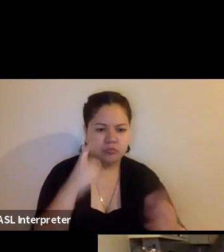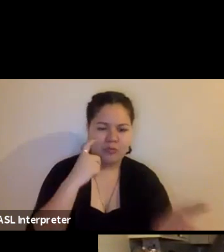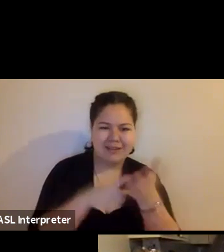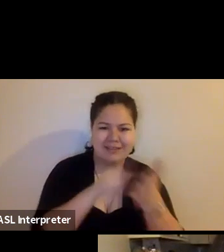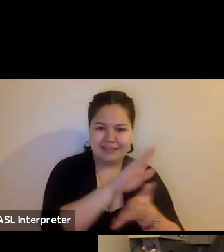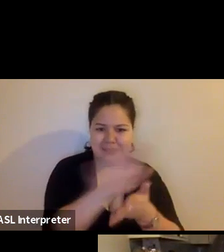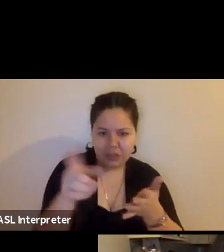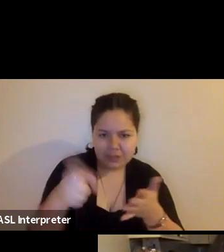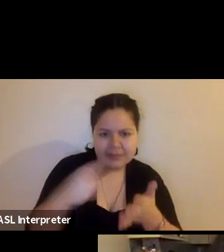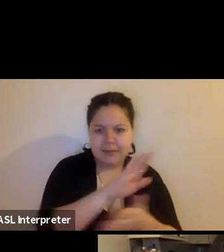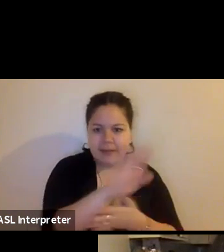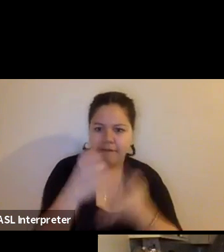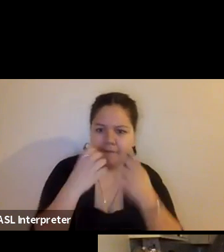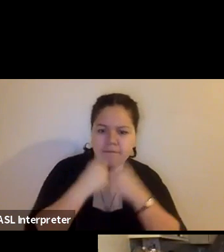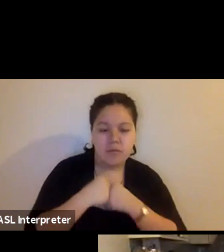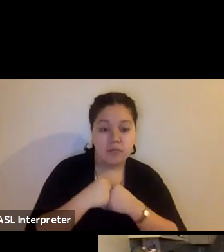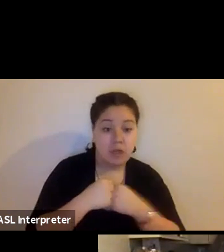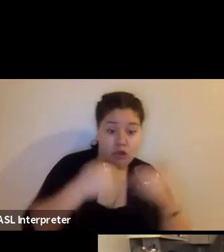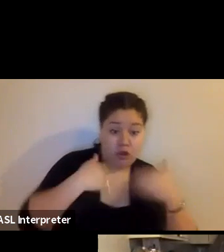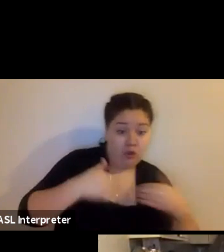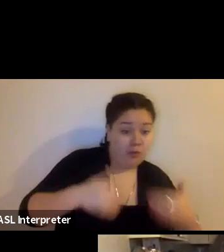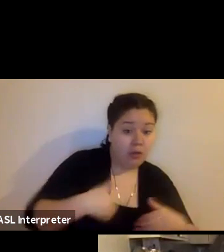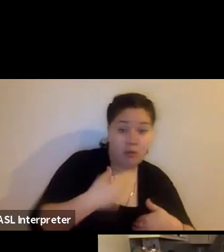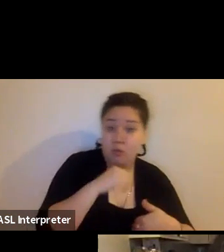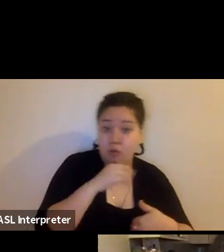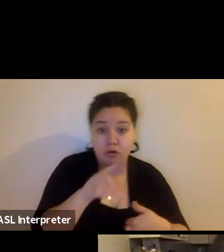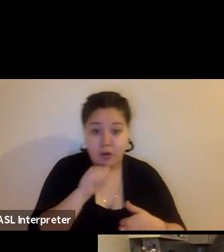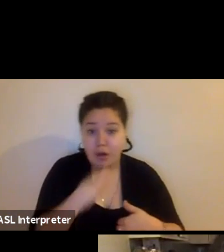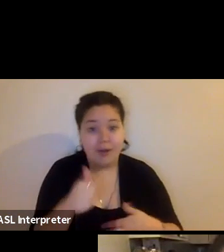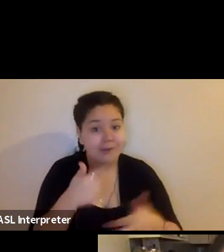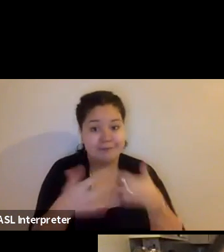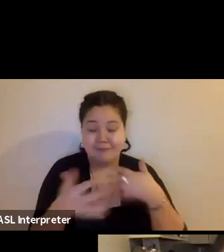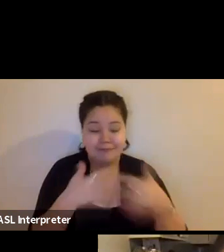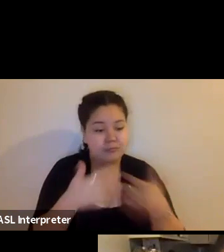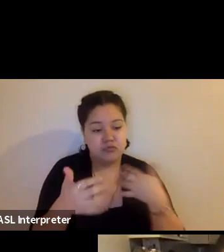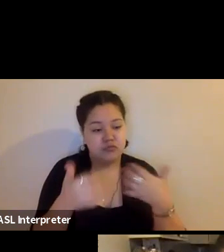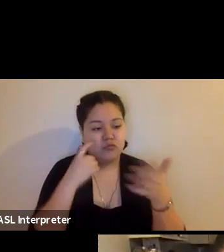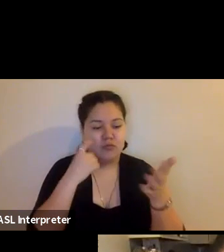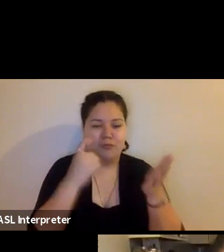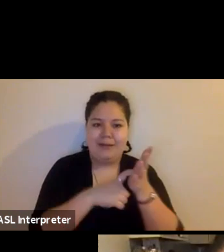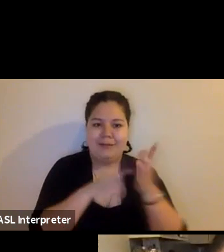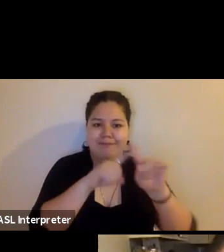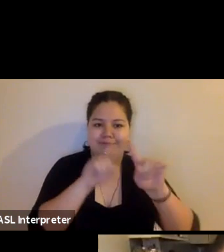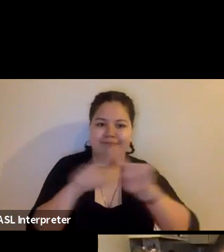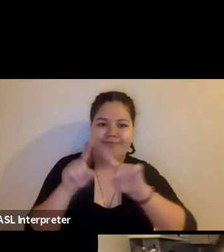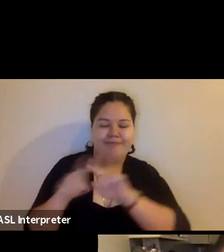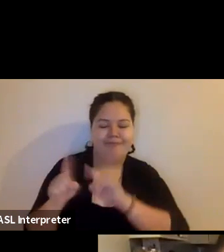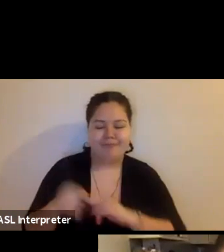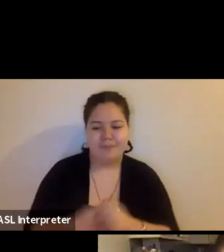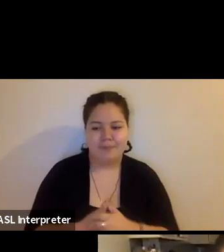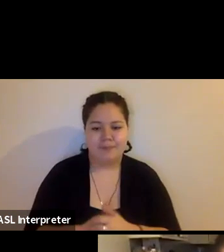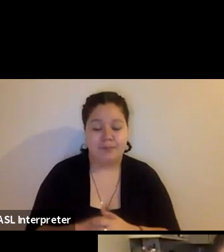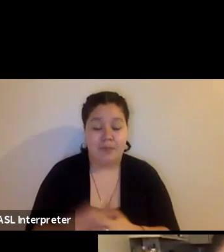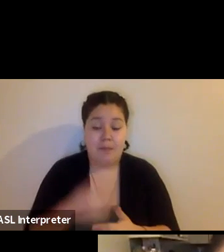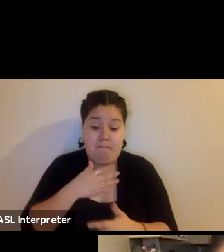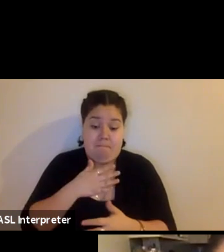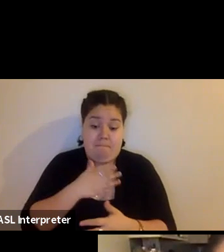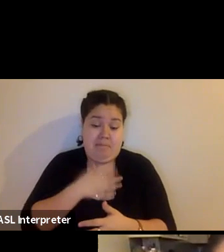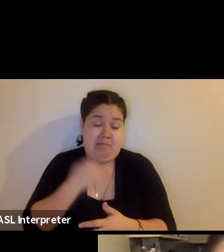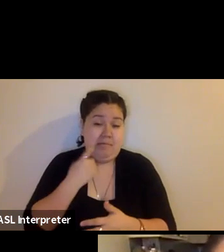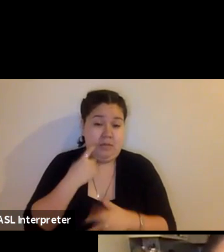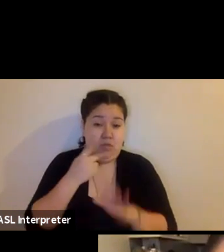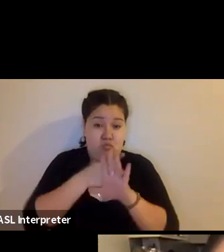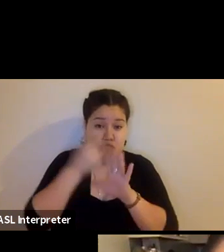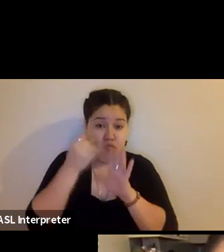non-human. The main arc of a project that I've been working on just had sort of a sudden